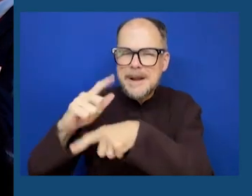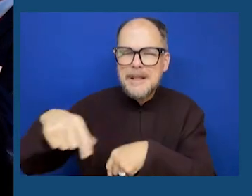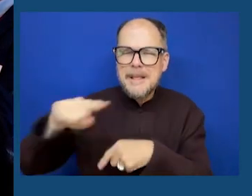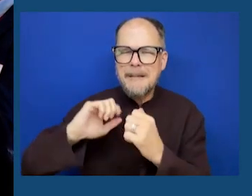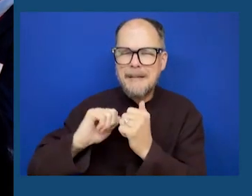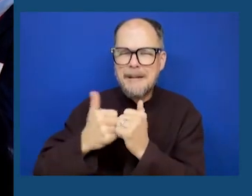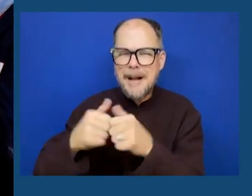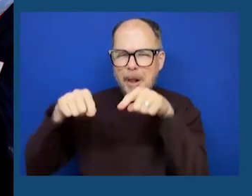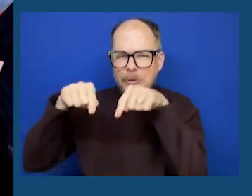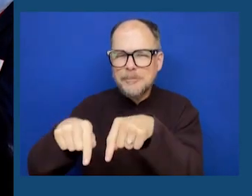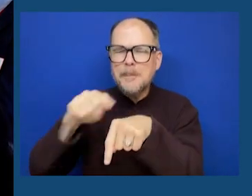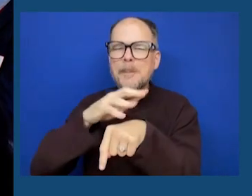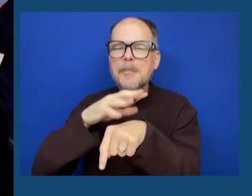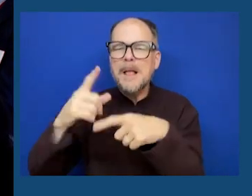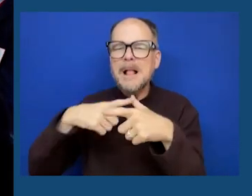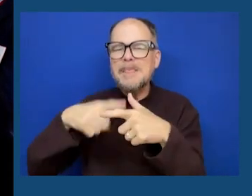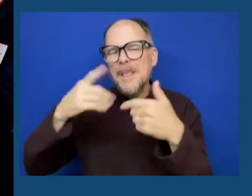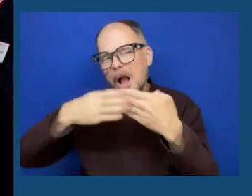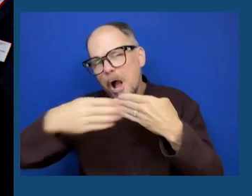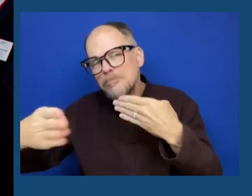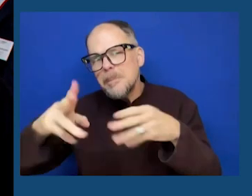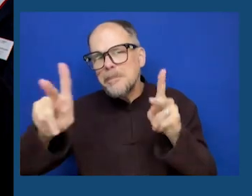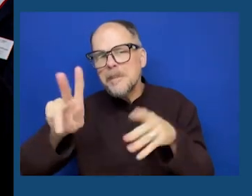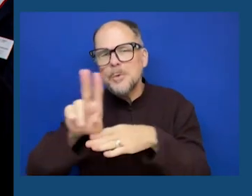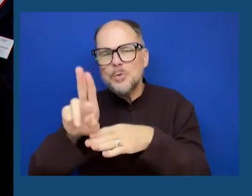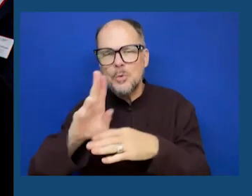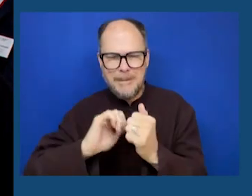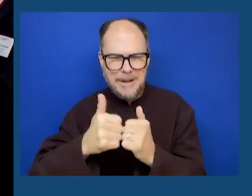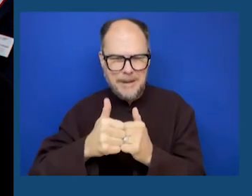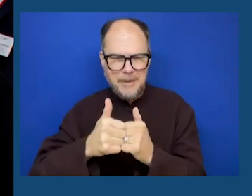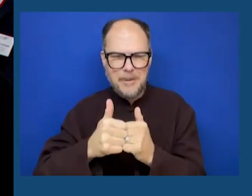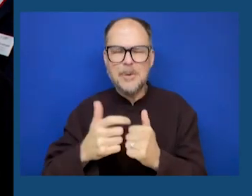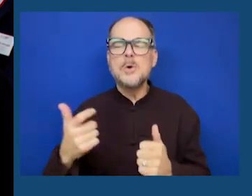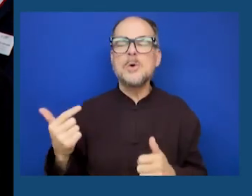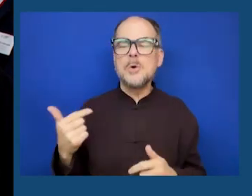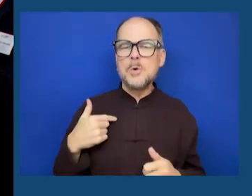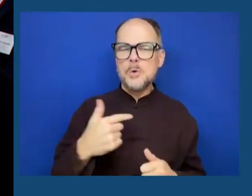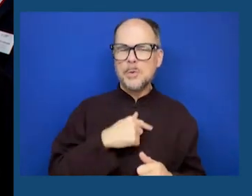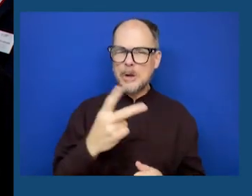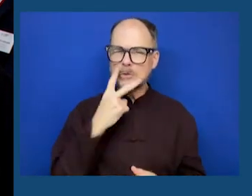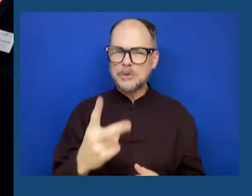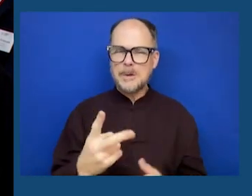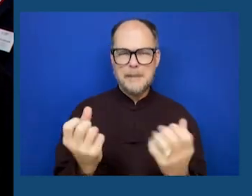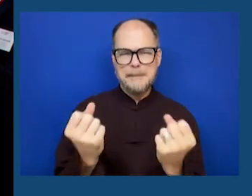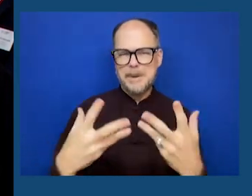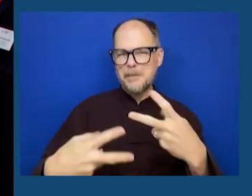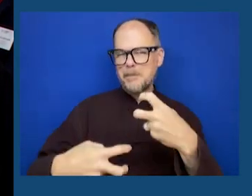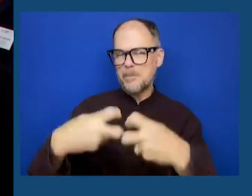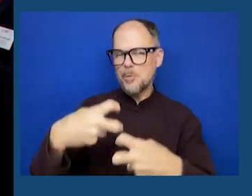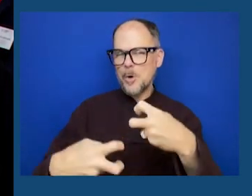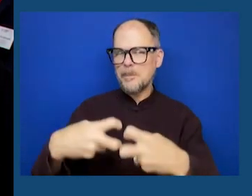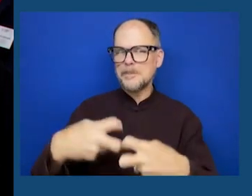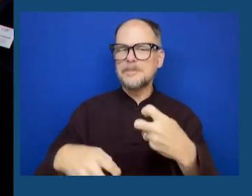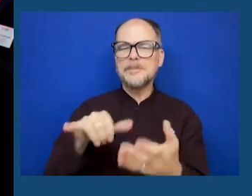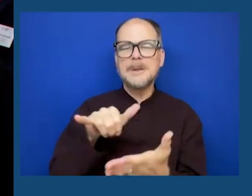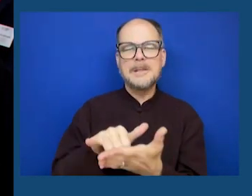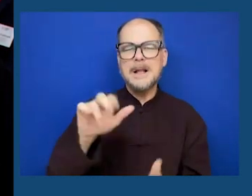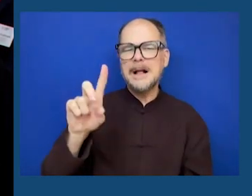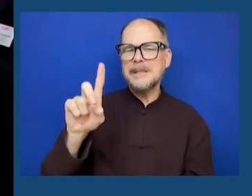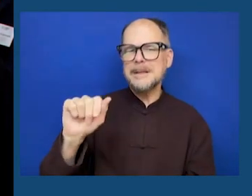downstream applications. And so what we saw that as there are a lot of problems where the data sets aren't sufficiently complex,